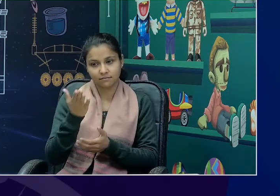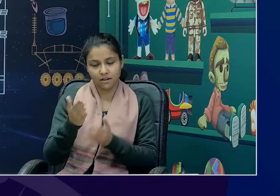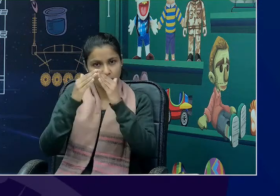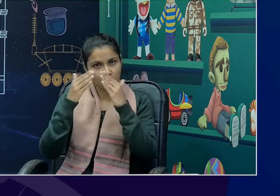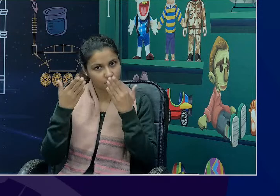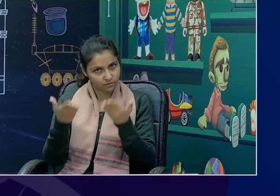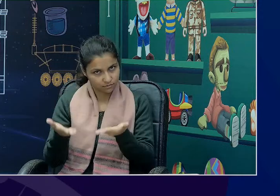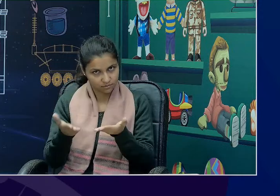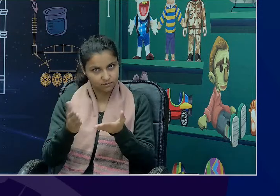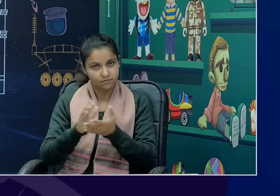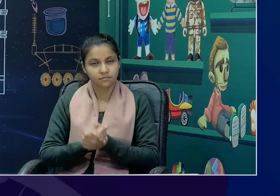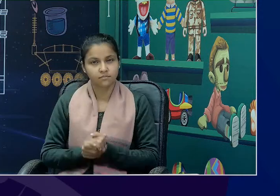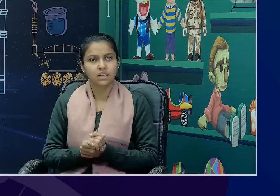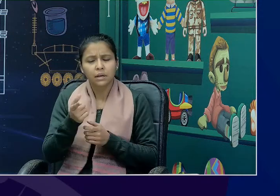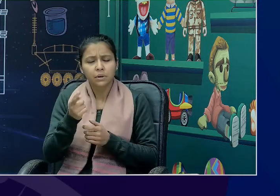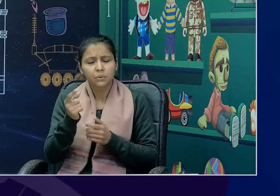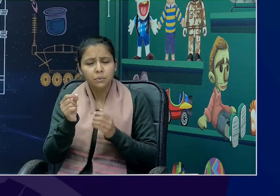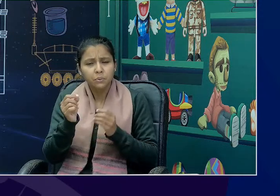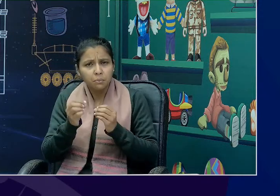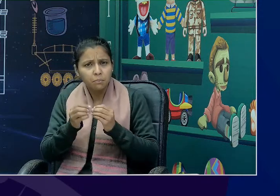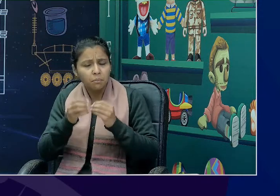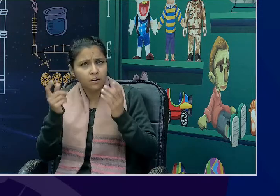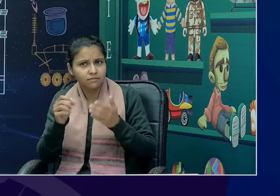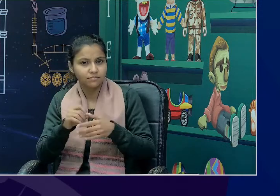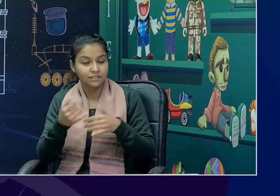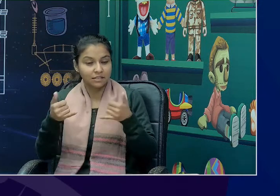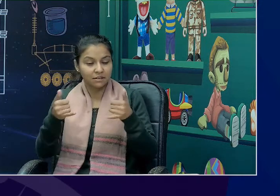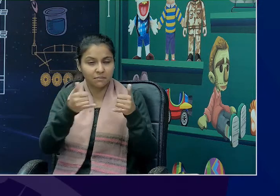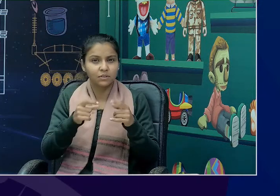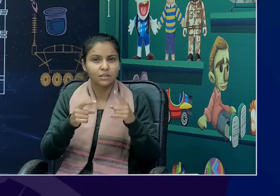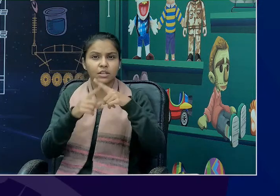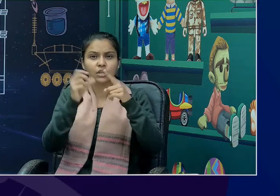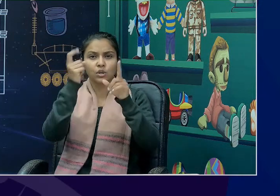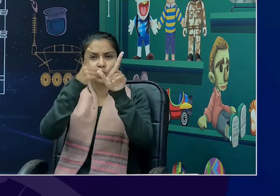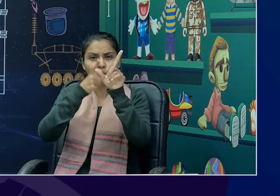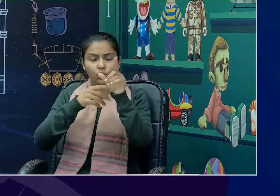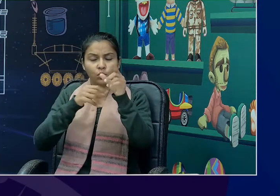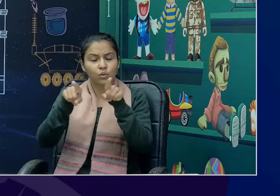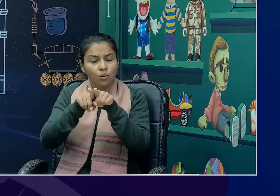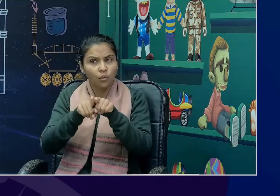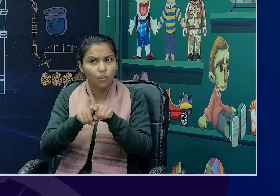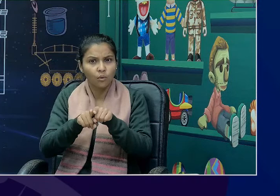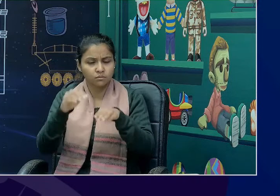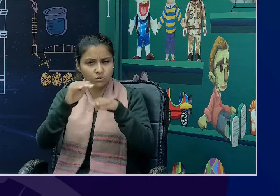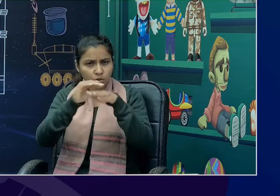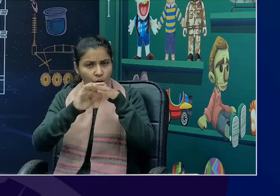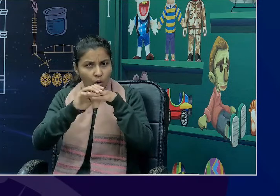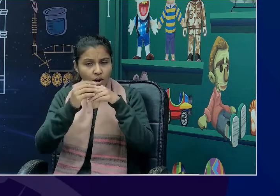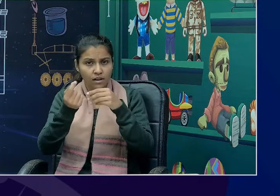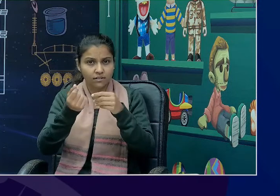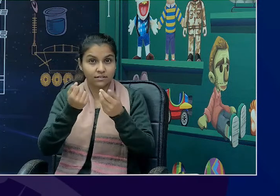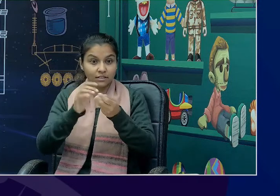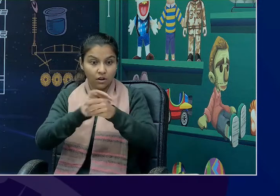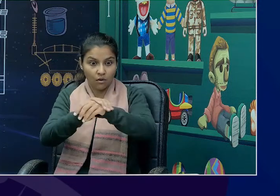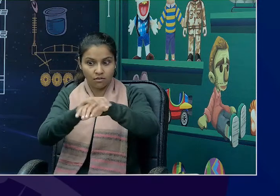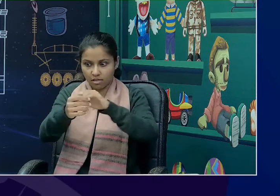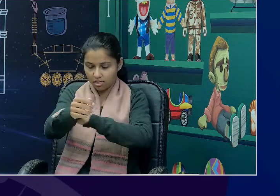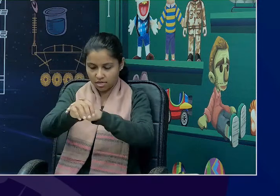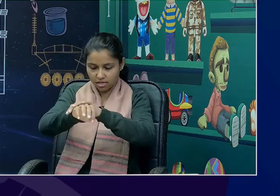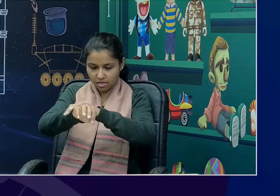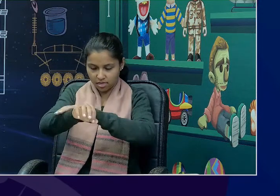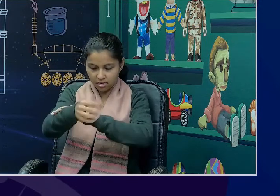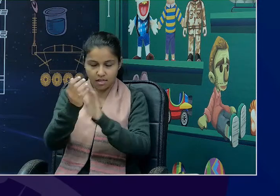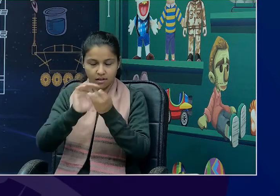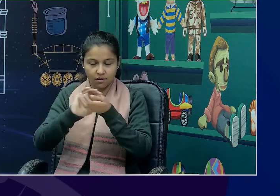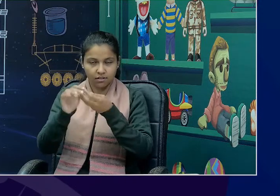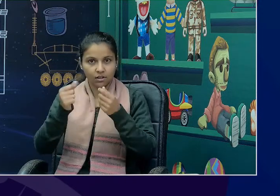he bathed twice or thrice. He applied oil on his whole of his body to just